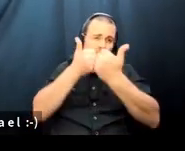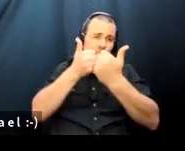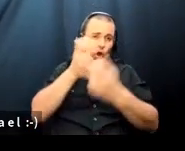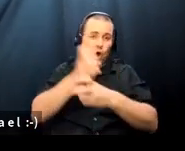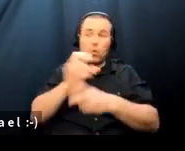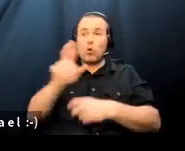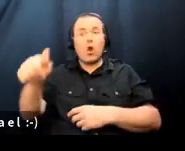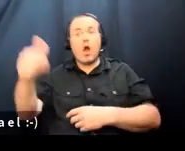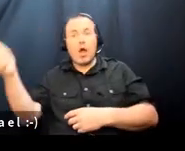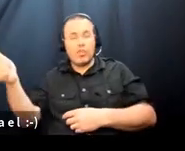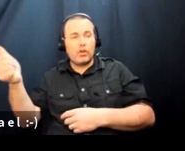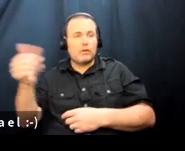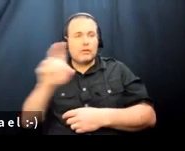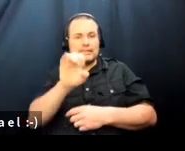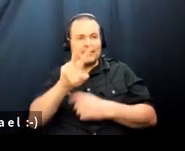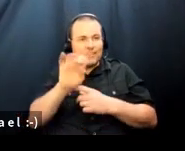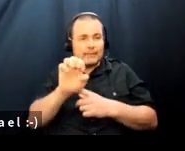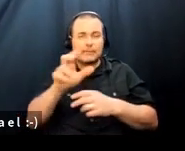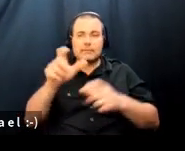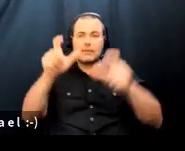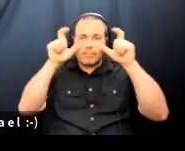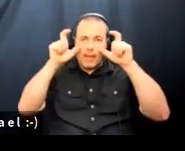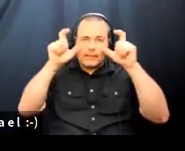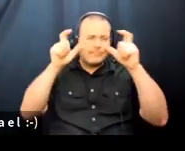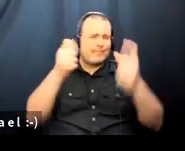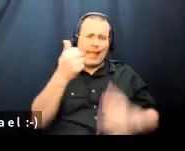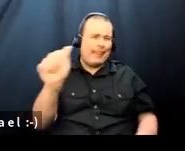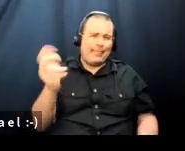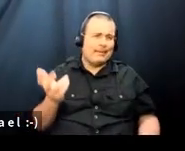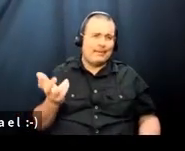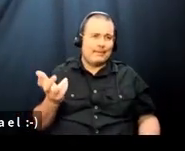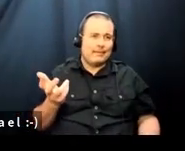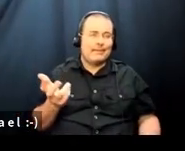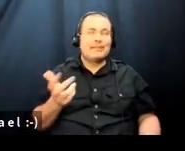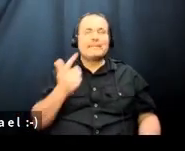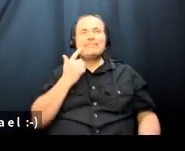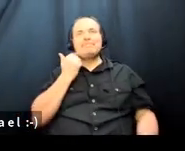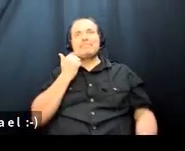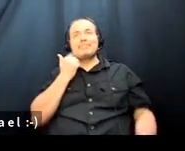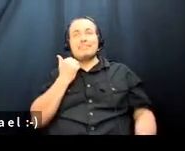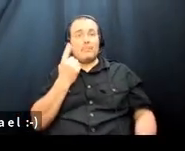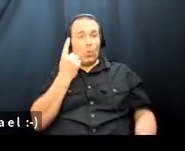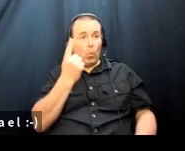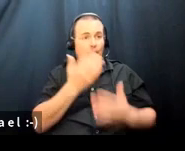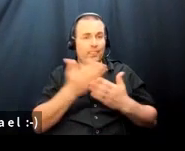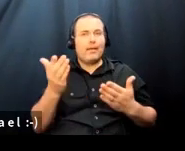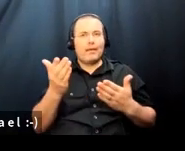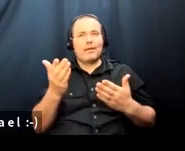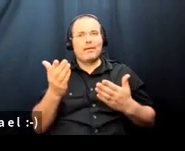devices, eyeglasses, anything. I mean, one of the things that I've been most